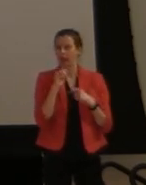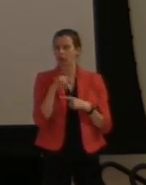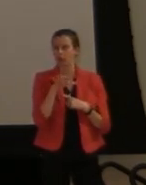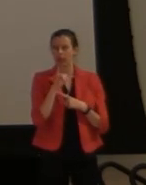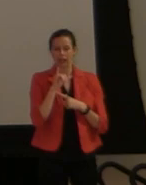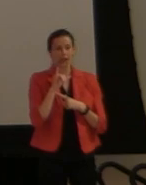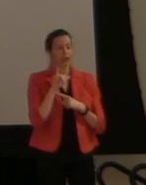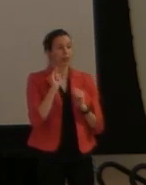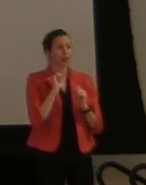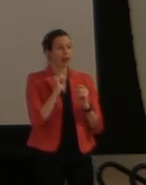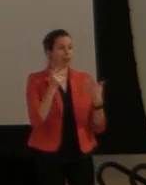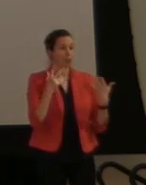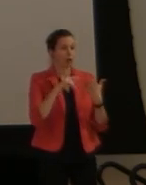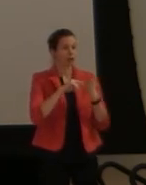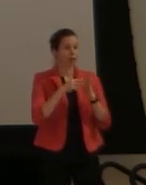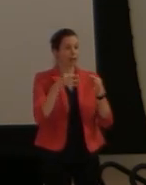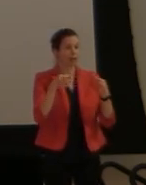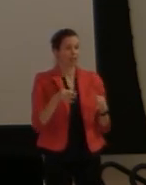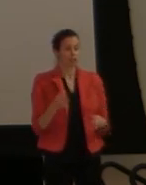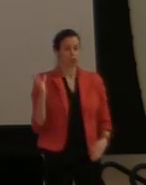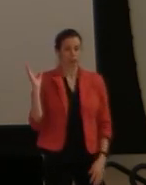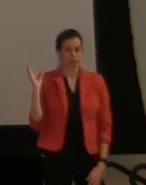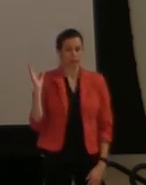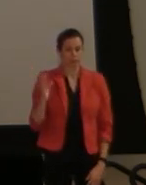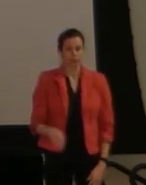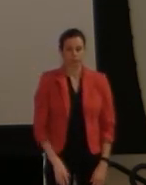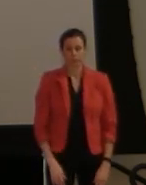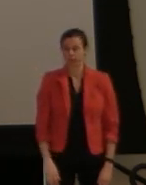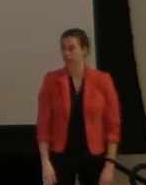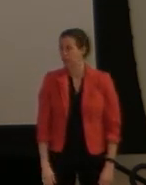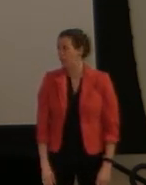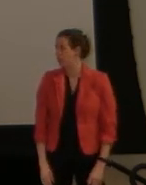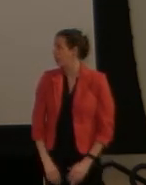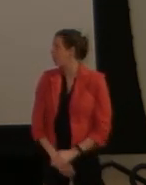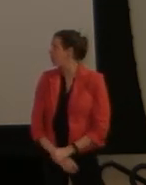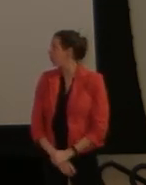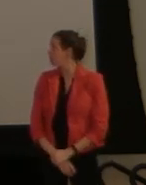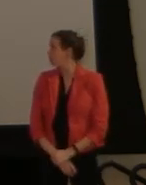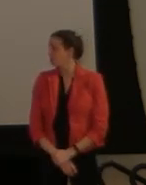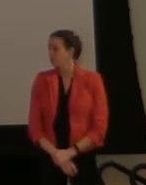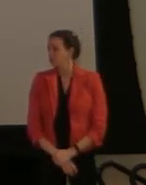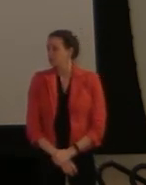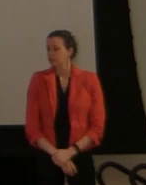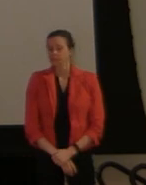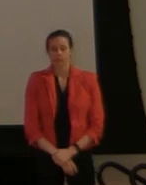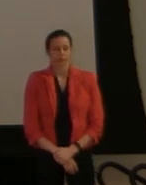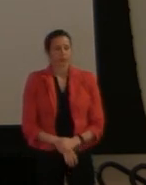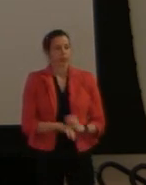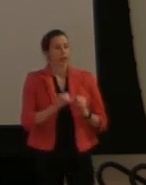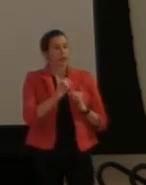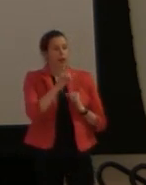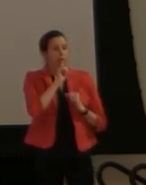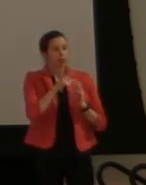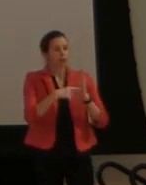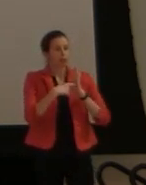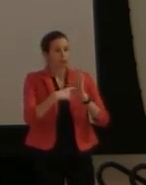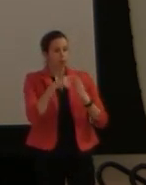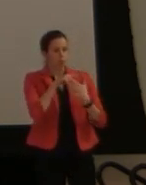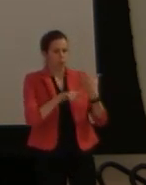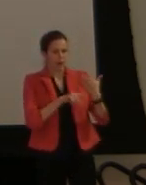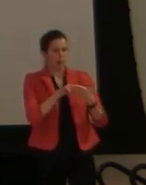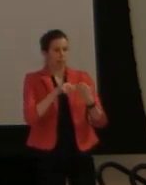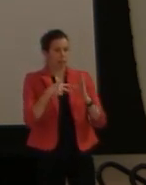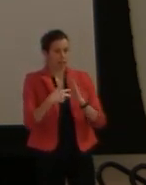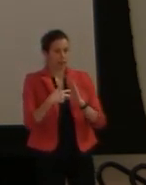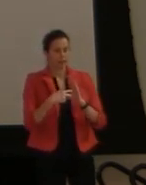on the definition that you see here. And this definition really highlights the what health equity means,